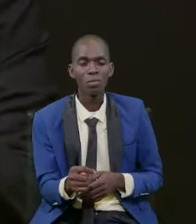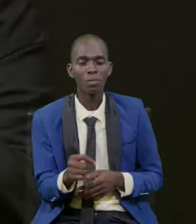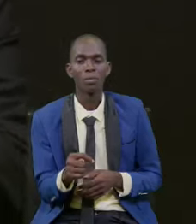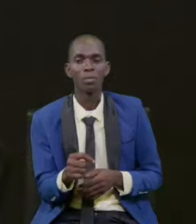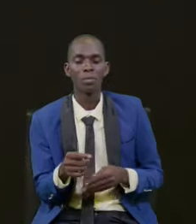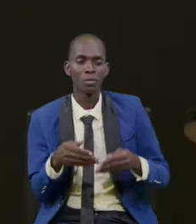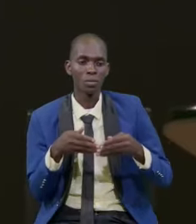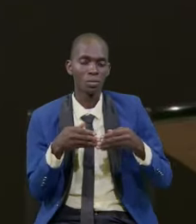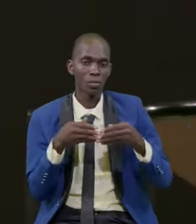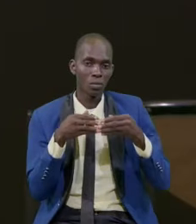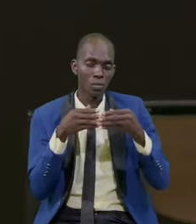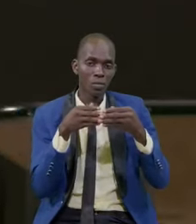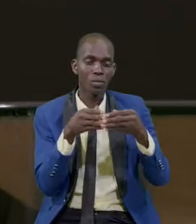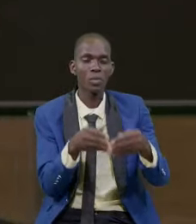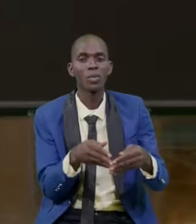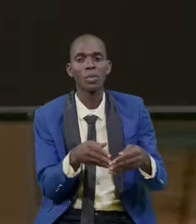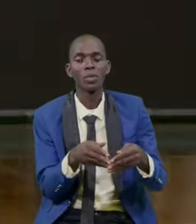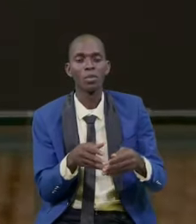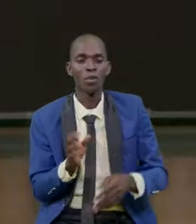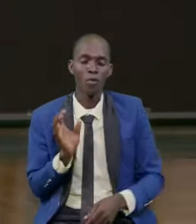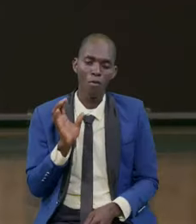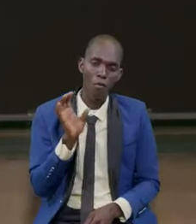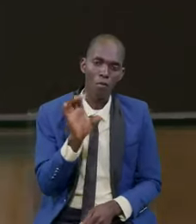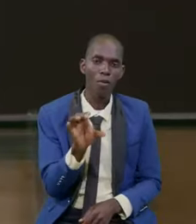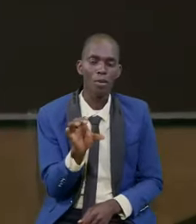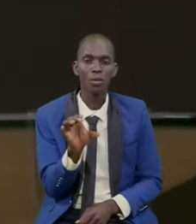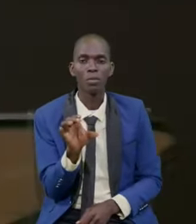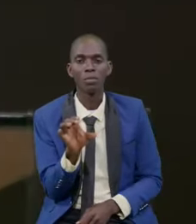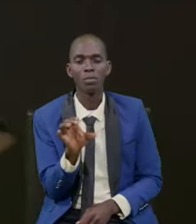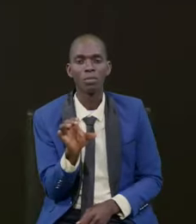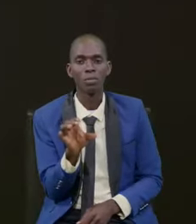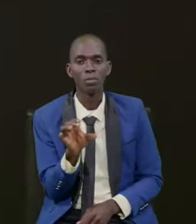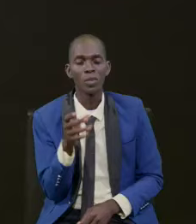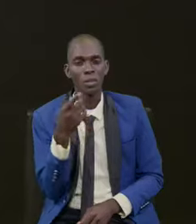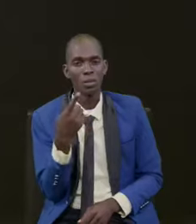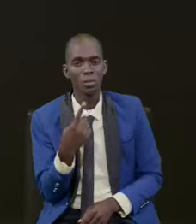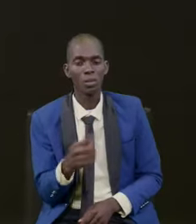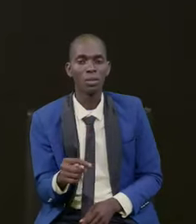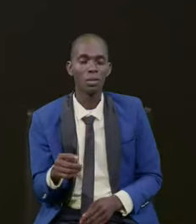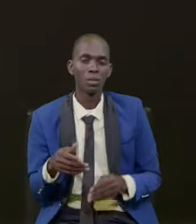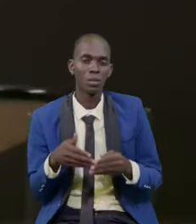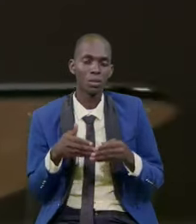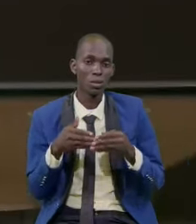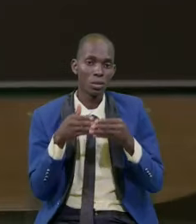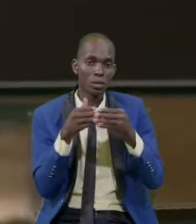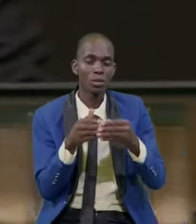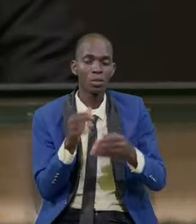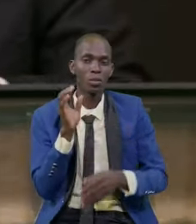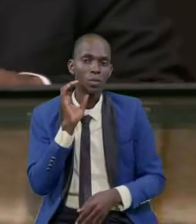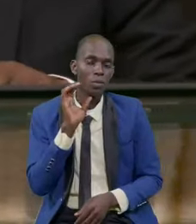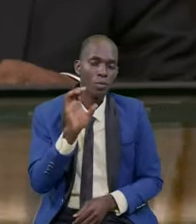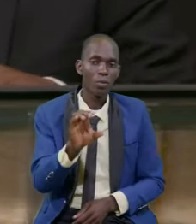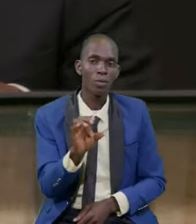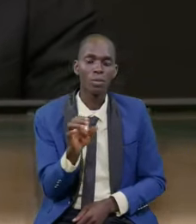force of a little instrument. The directing force of